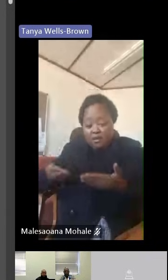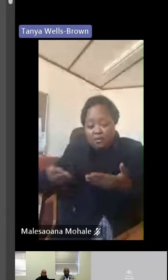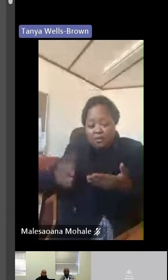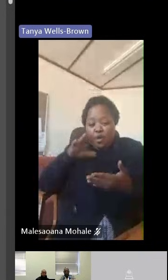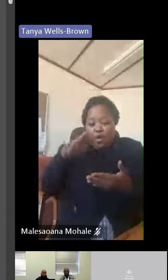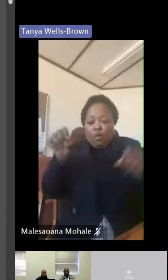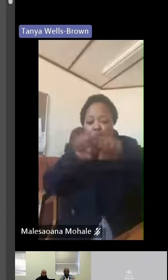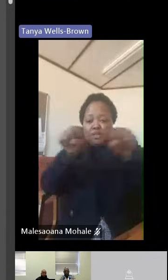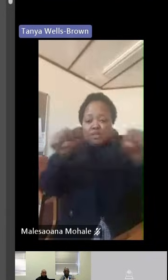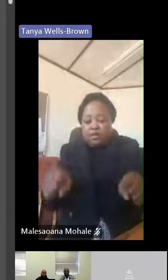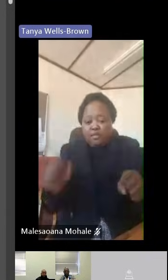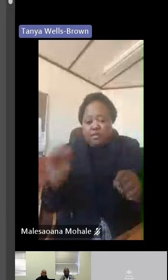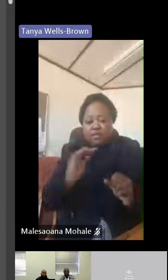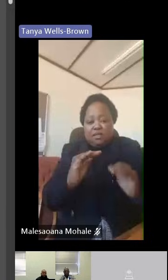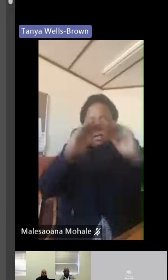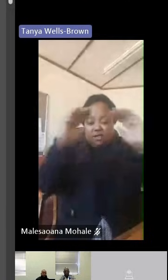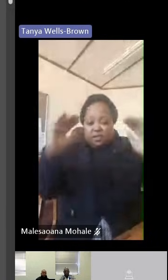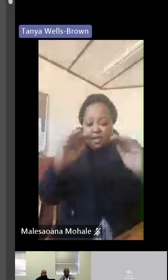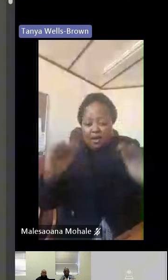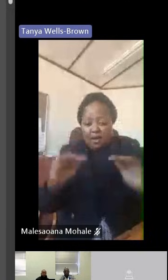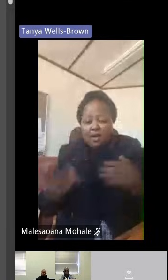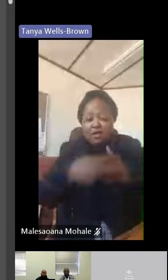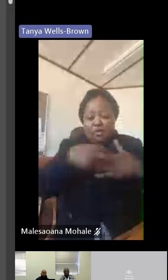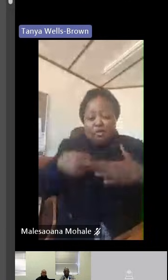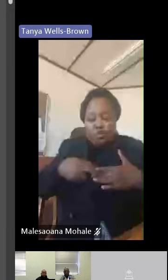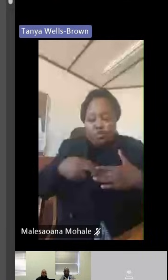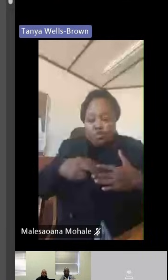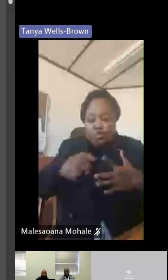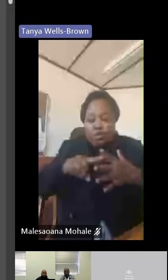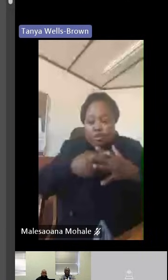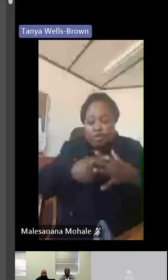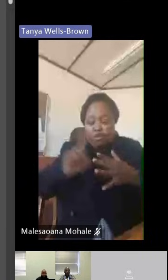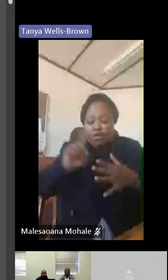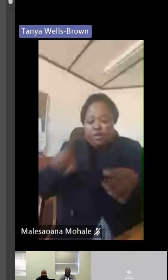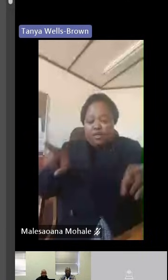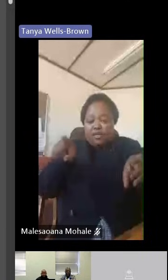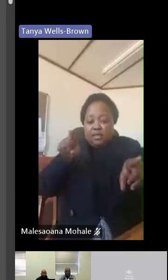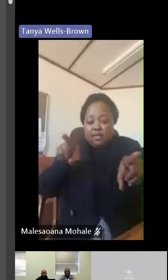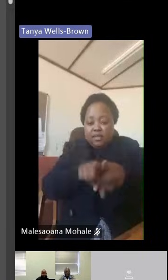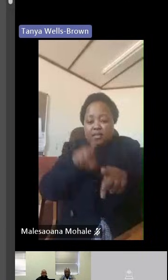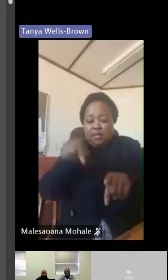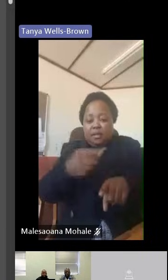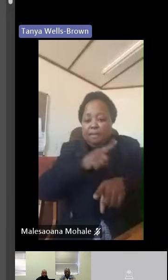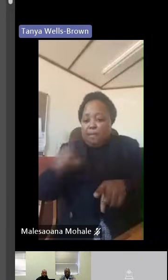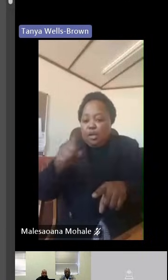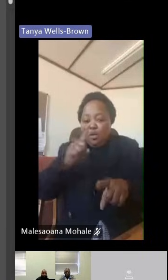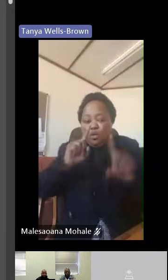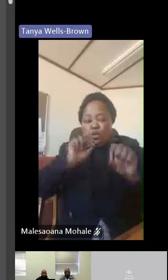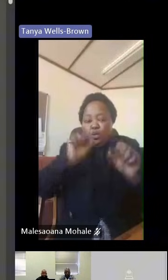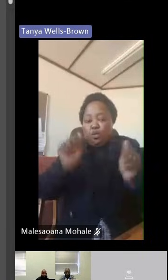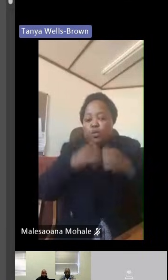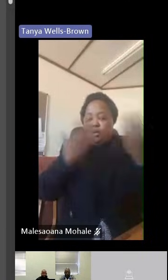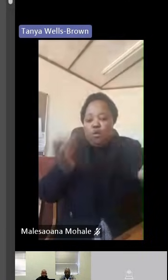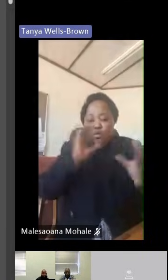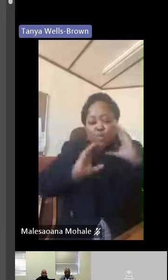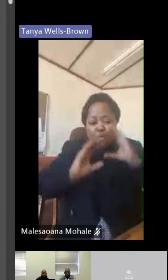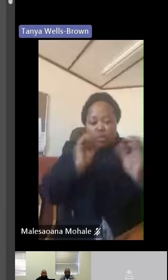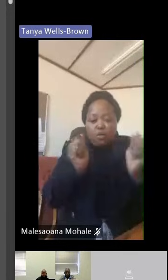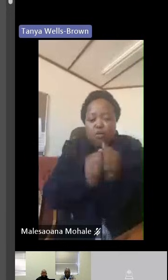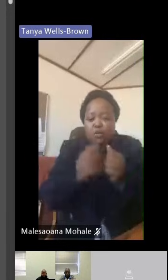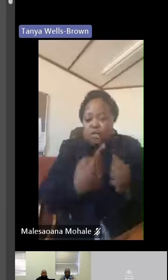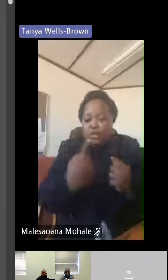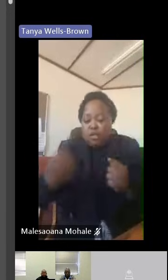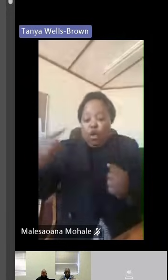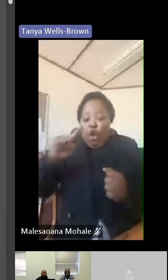that respond to the same thing, to the same case, but without communicating with each other or sharing data